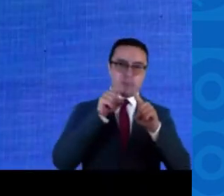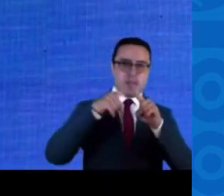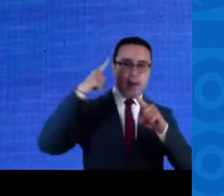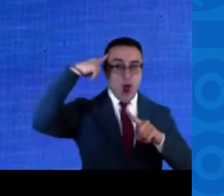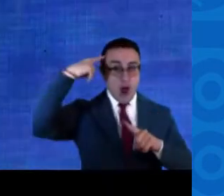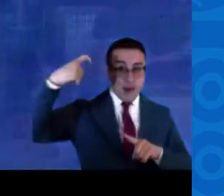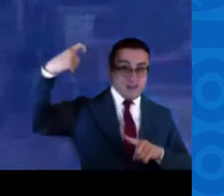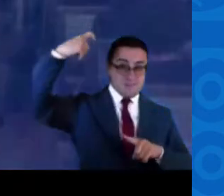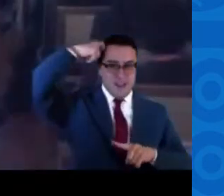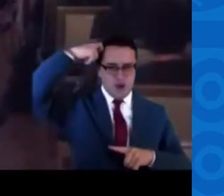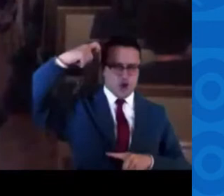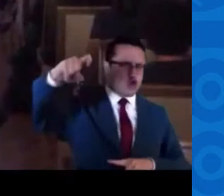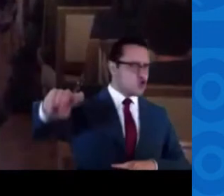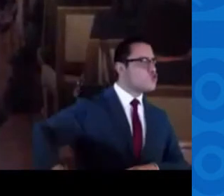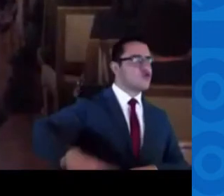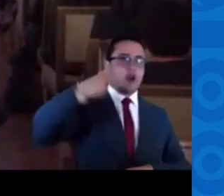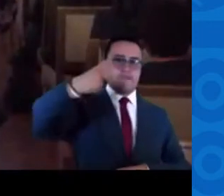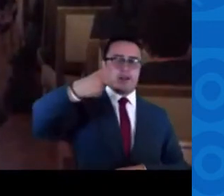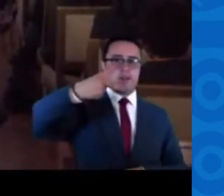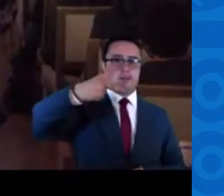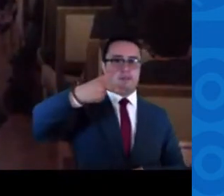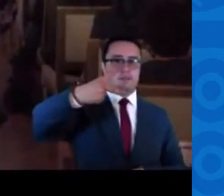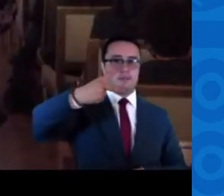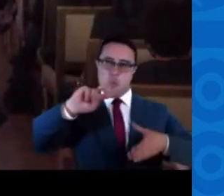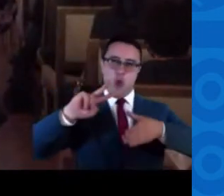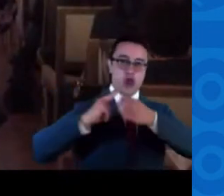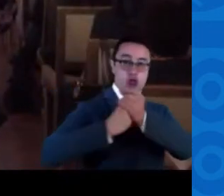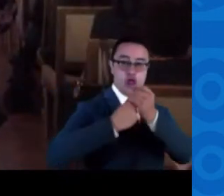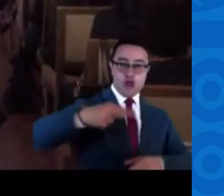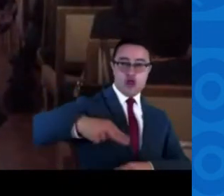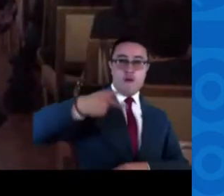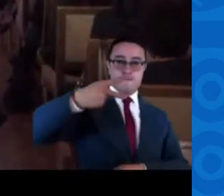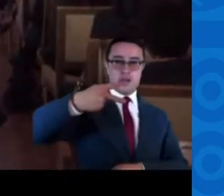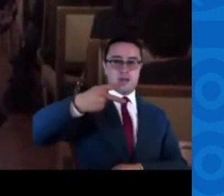a double challenge, or perhaps